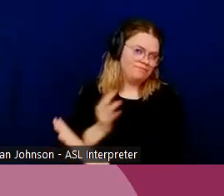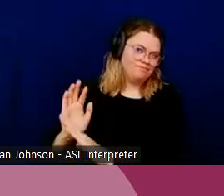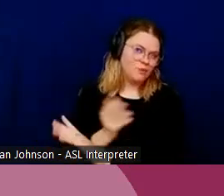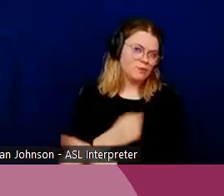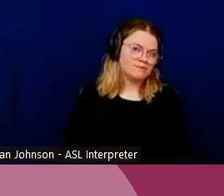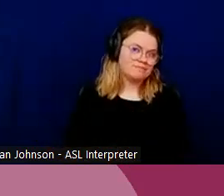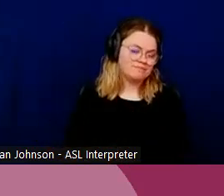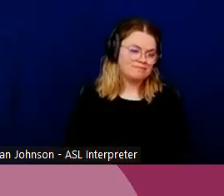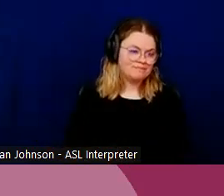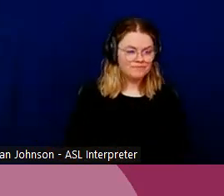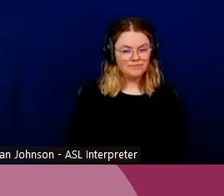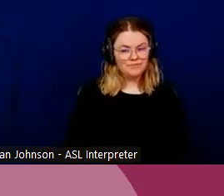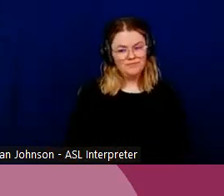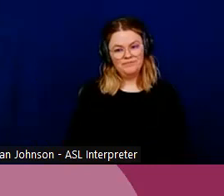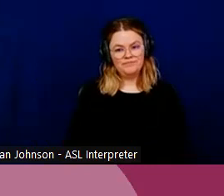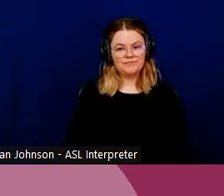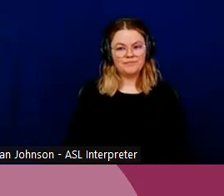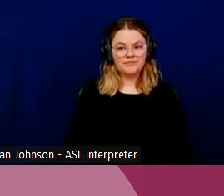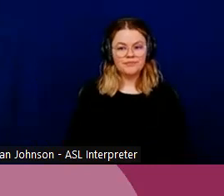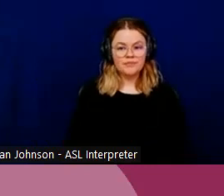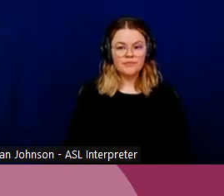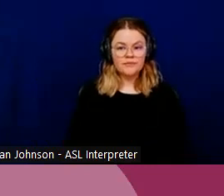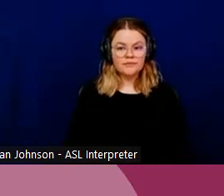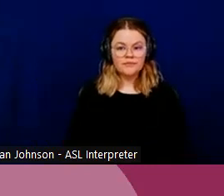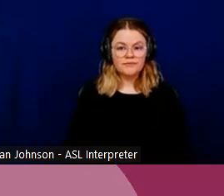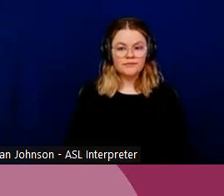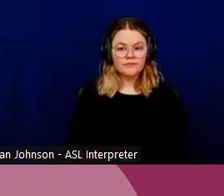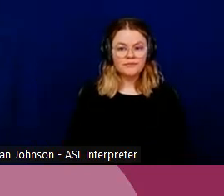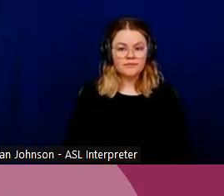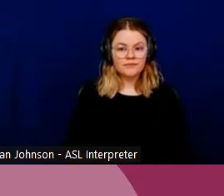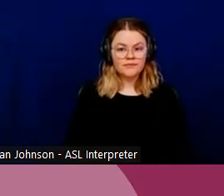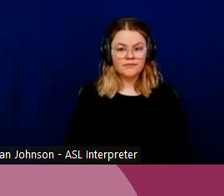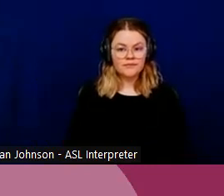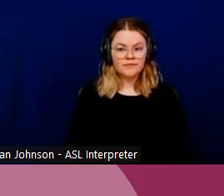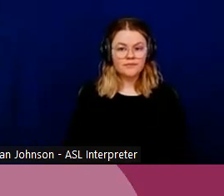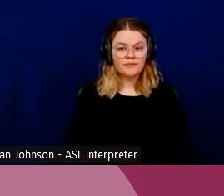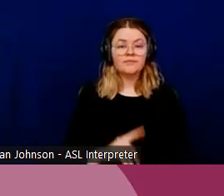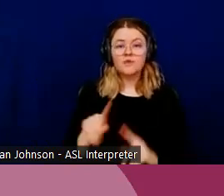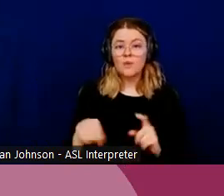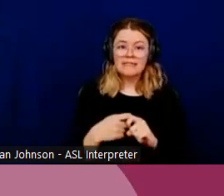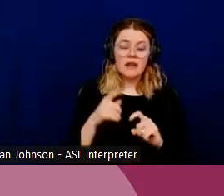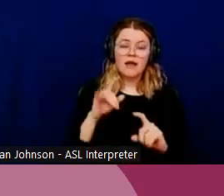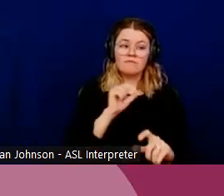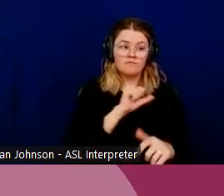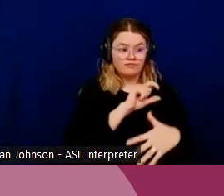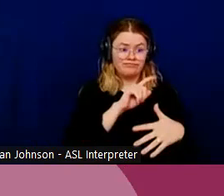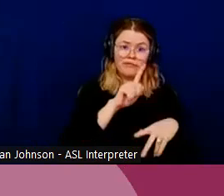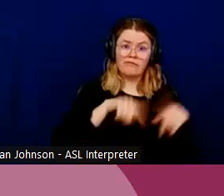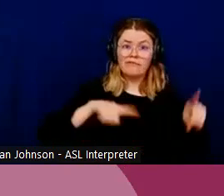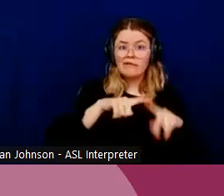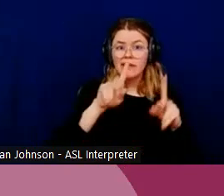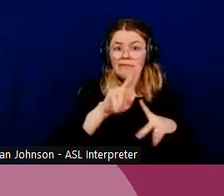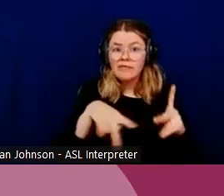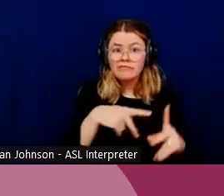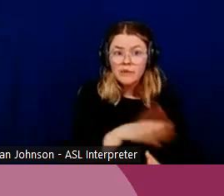So rather than, eliminating the things you love, whether that's film